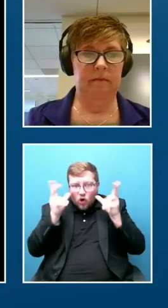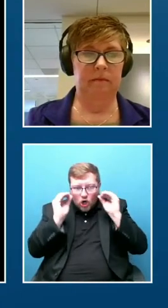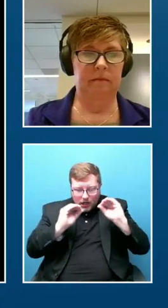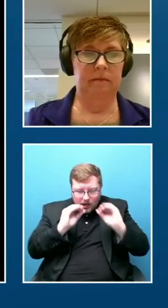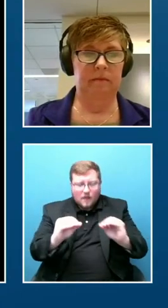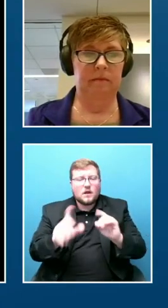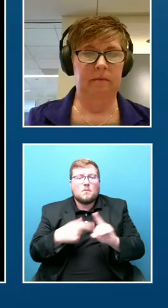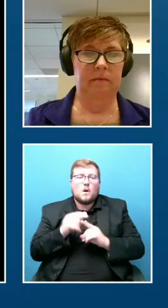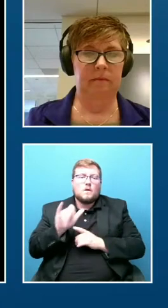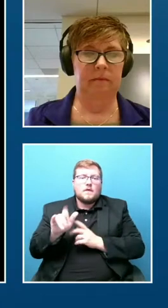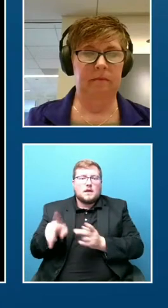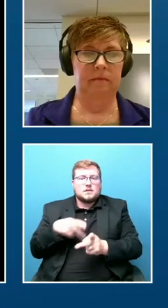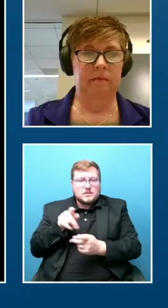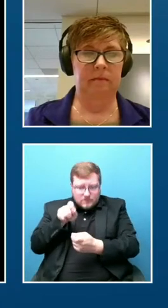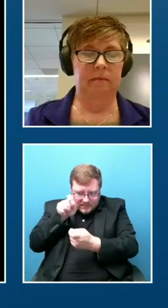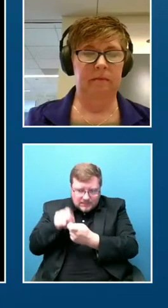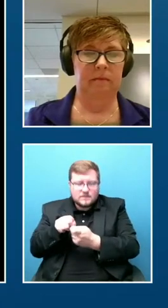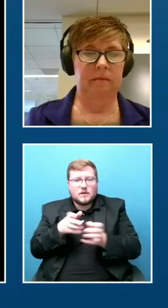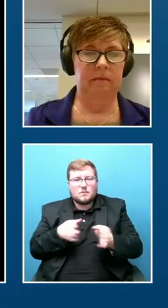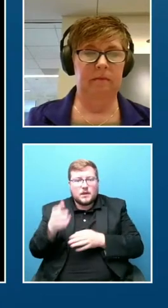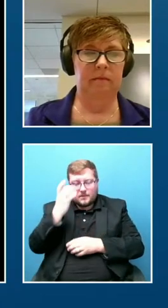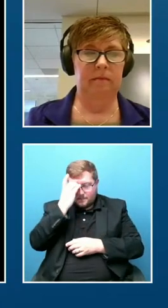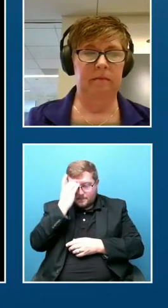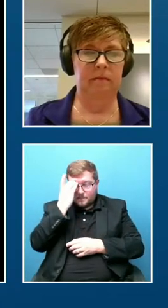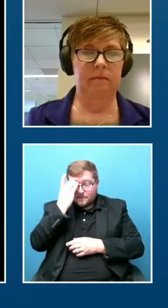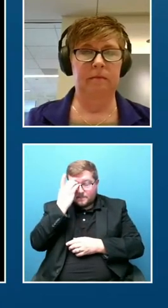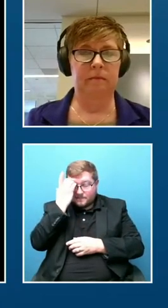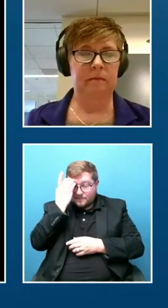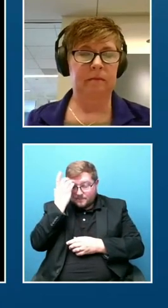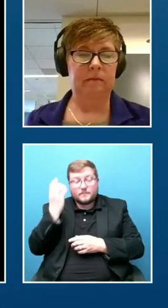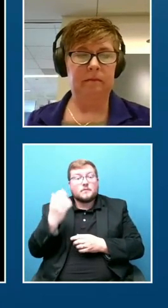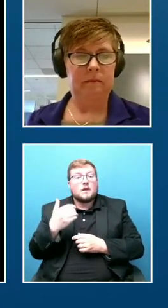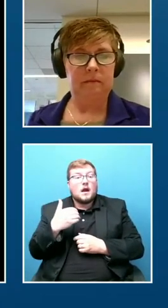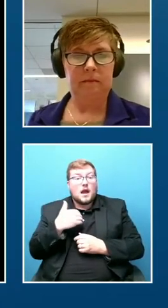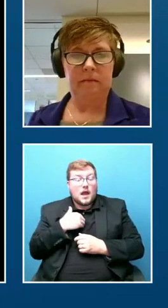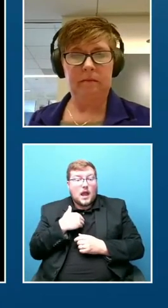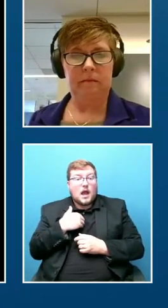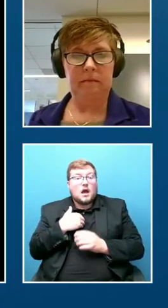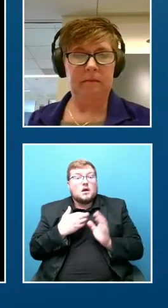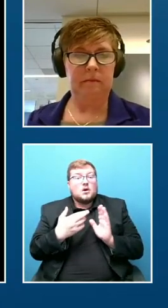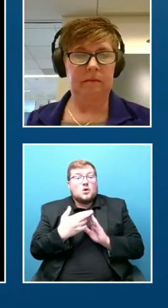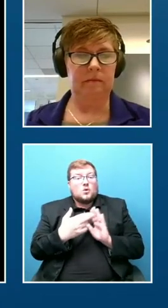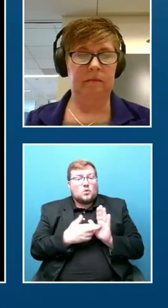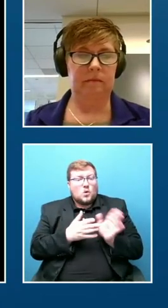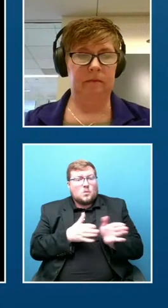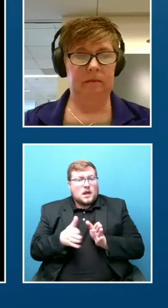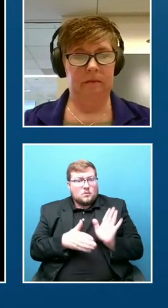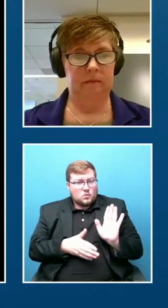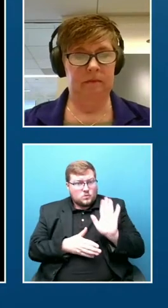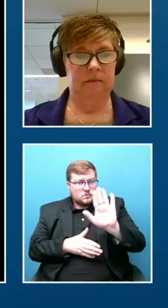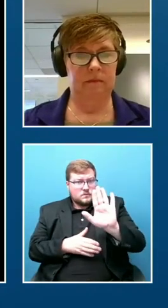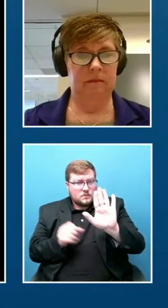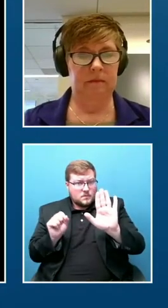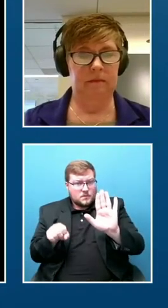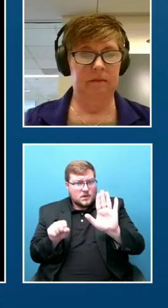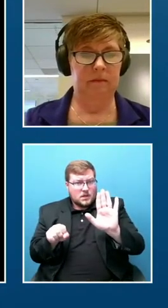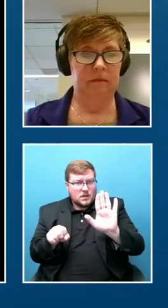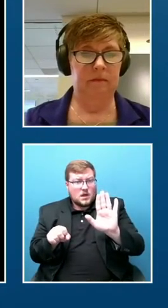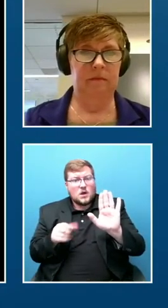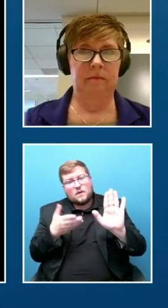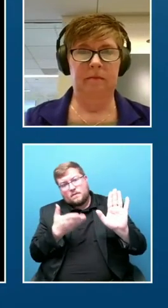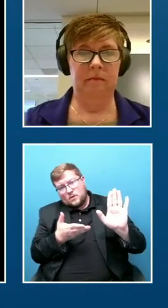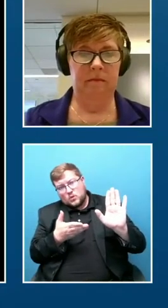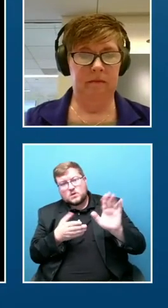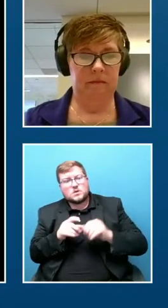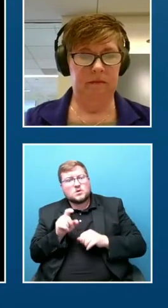it. I have reviewed the plan that was presented to the DNC as the plan that was